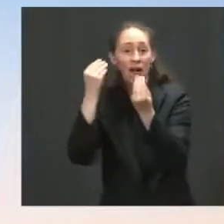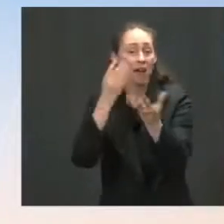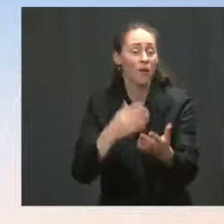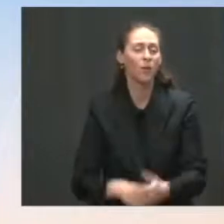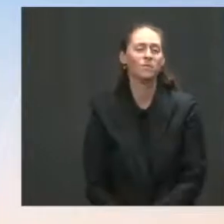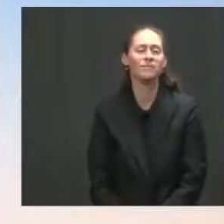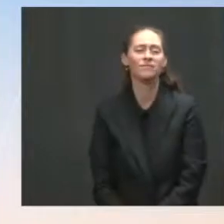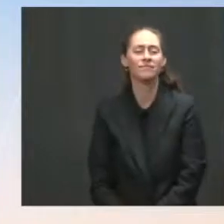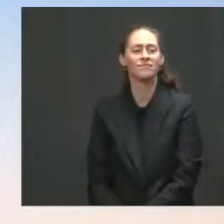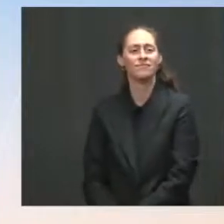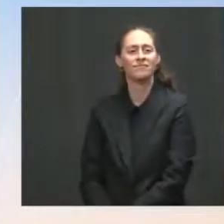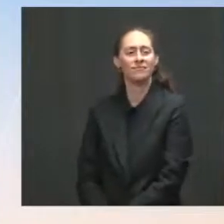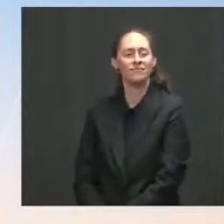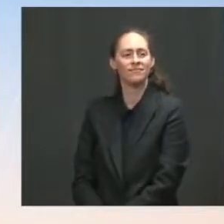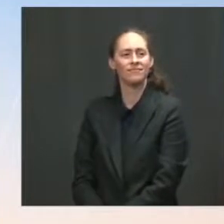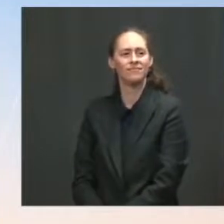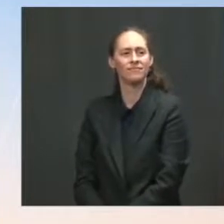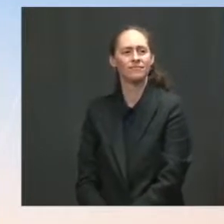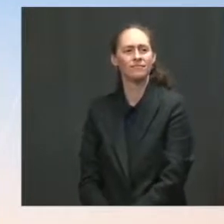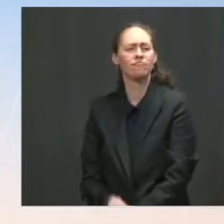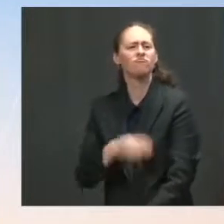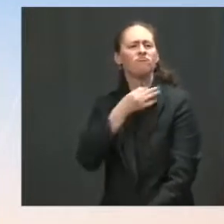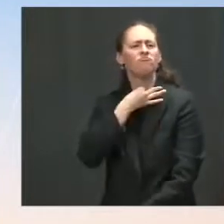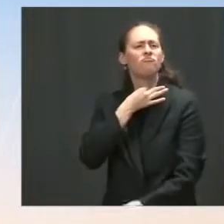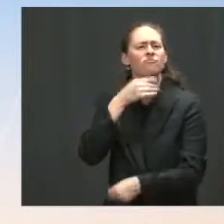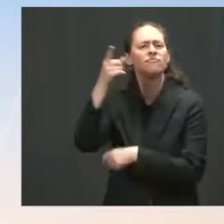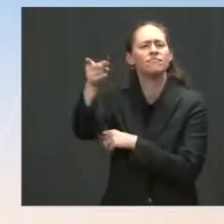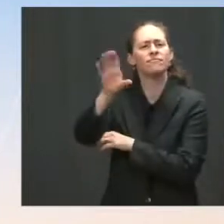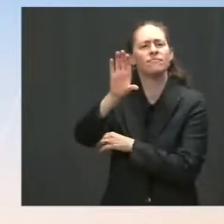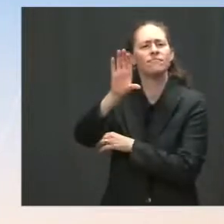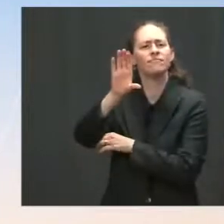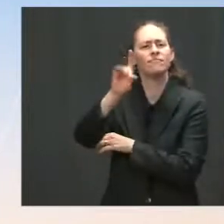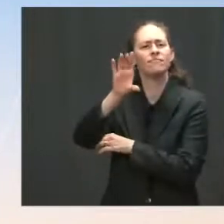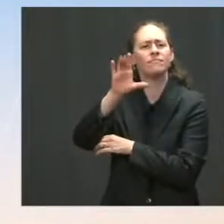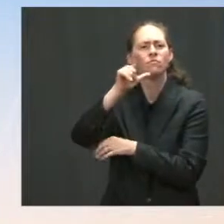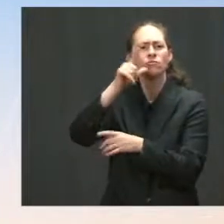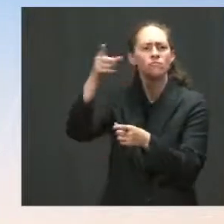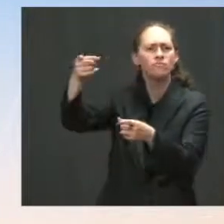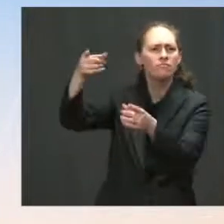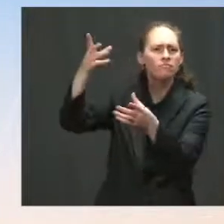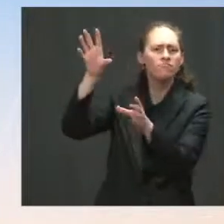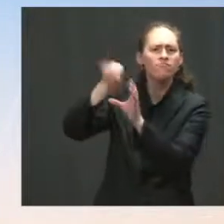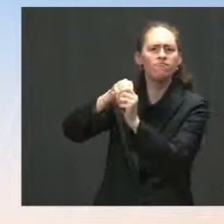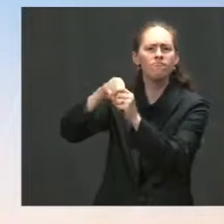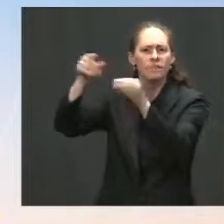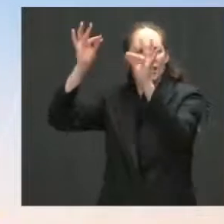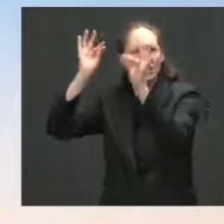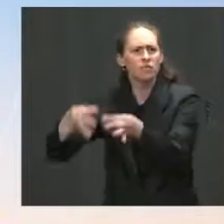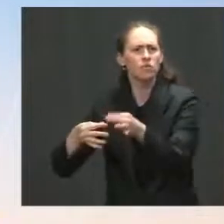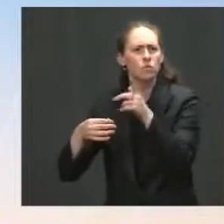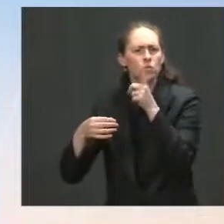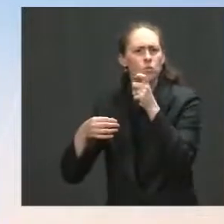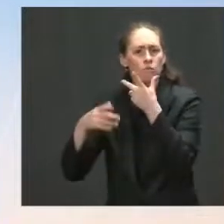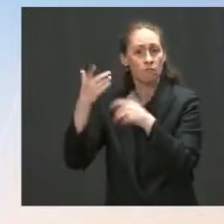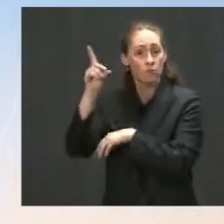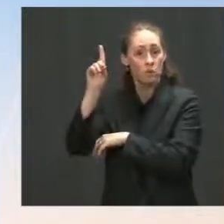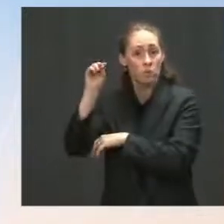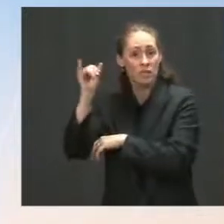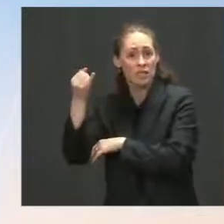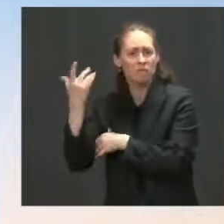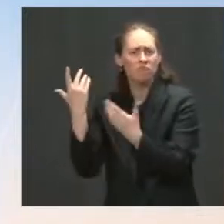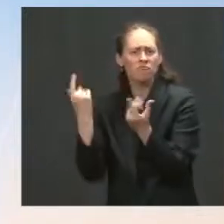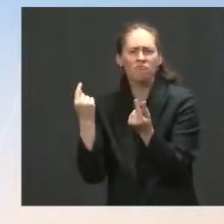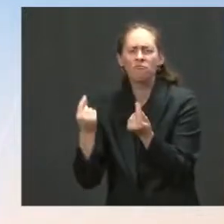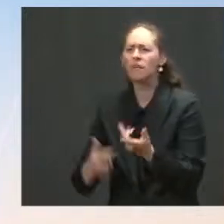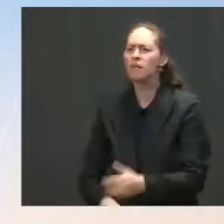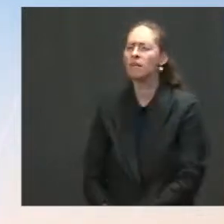legality of what the CDC proposed yesterday? Is that the CDC's lawyers, Justice Department? The CDC's lawyers,